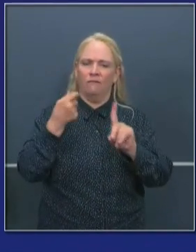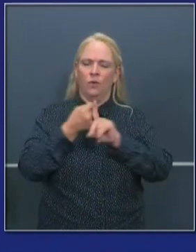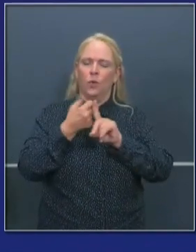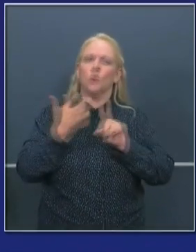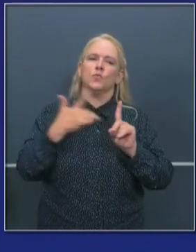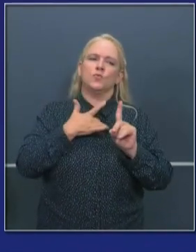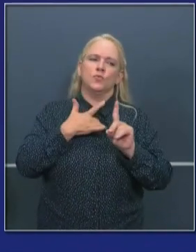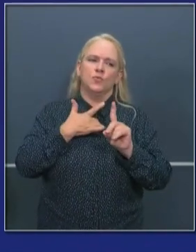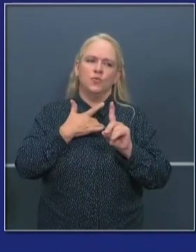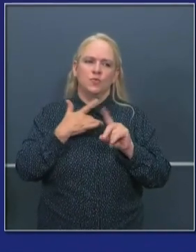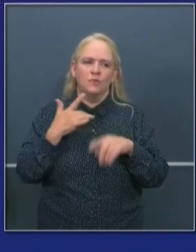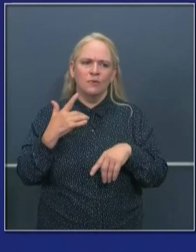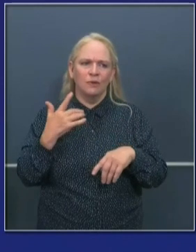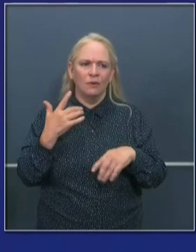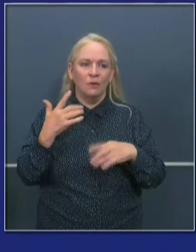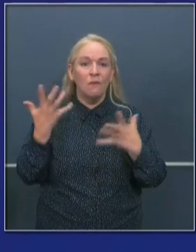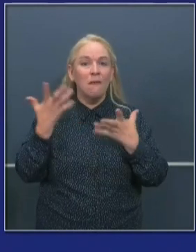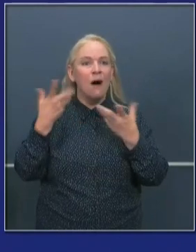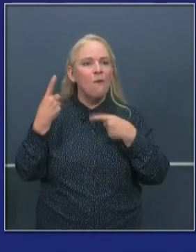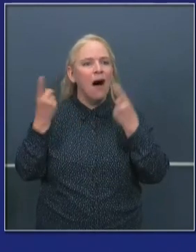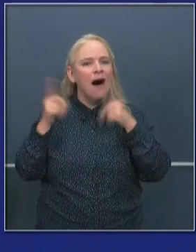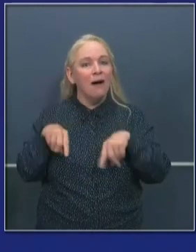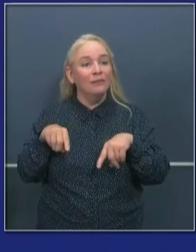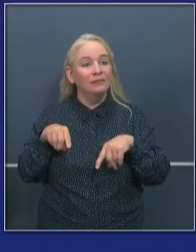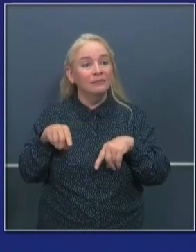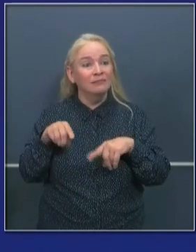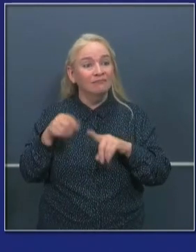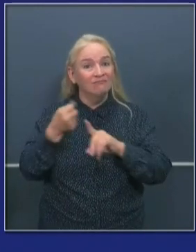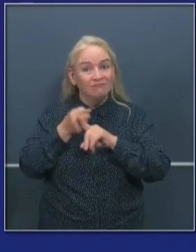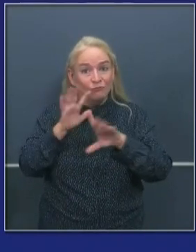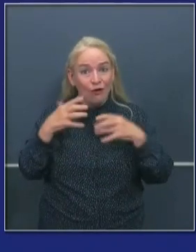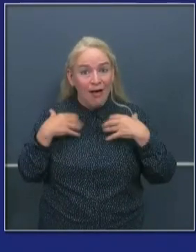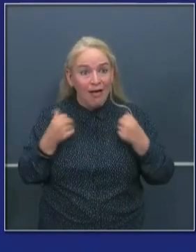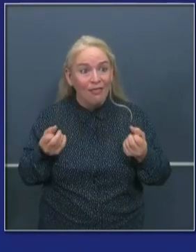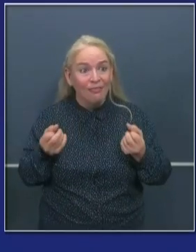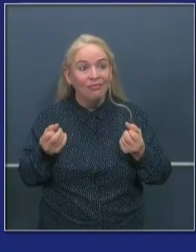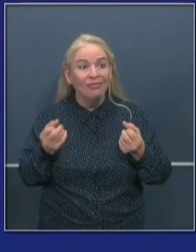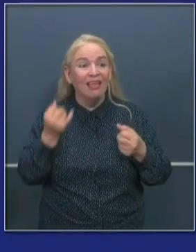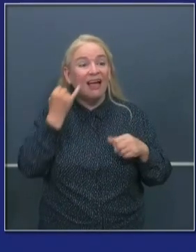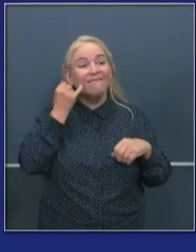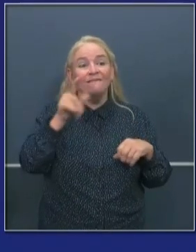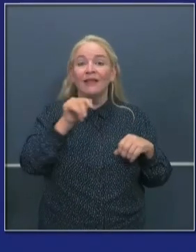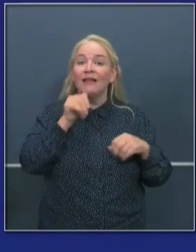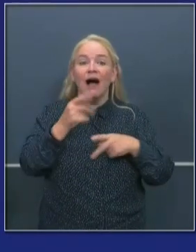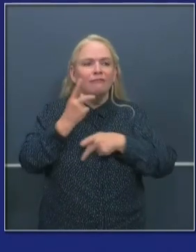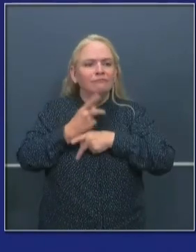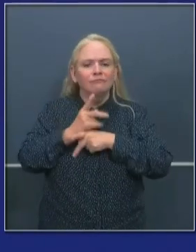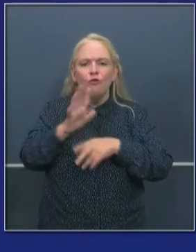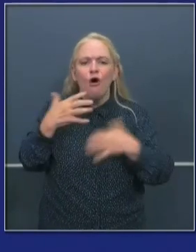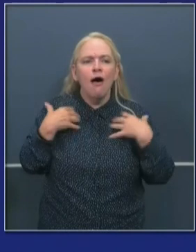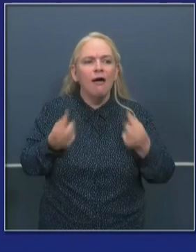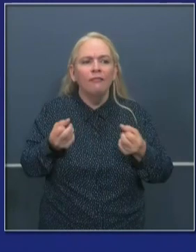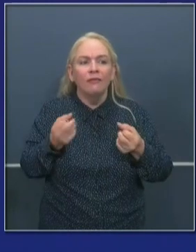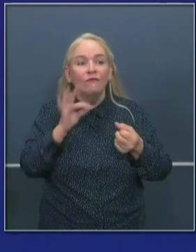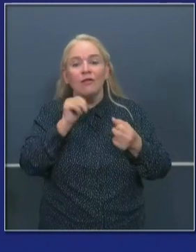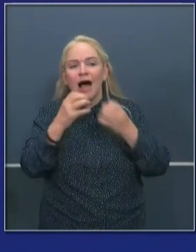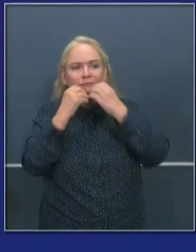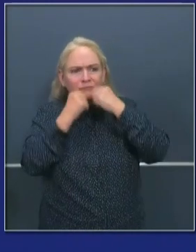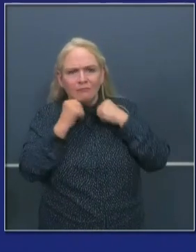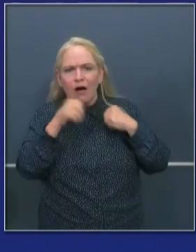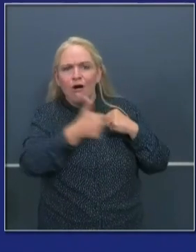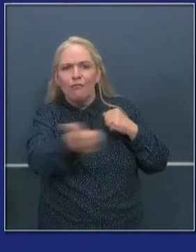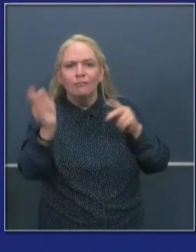true health consequences of being neglectful of your health and the health of others. And of course,